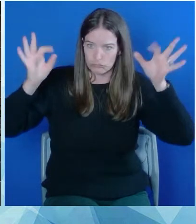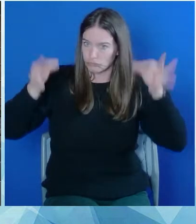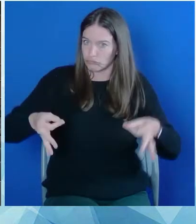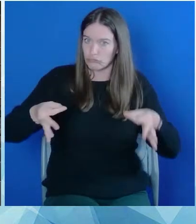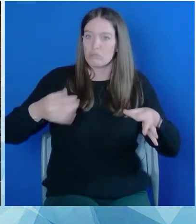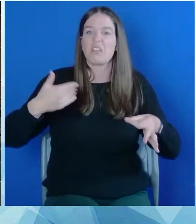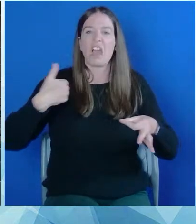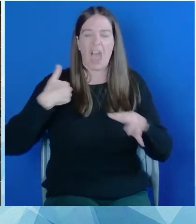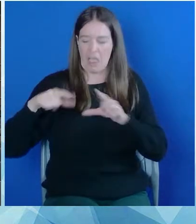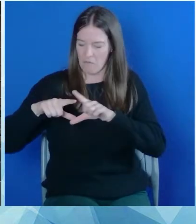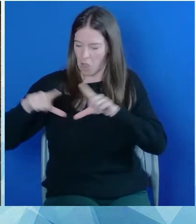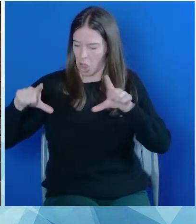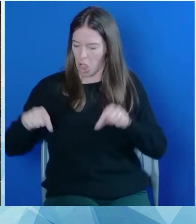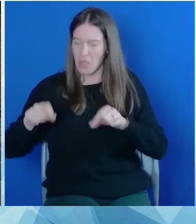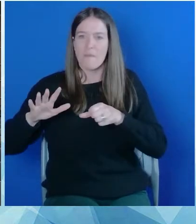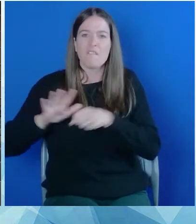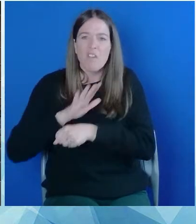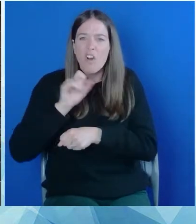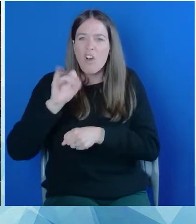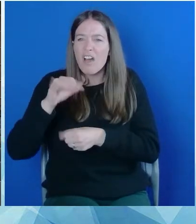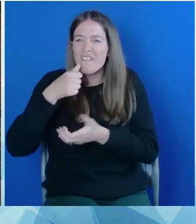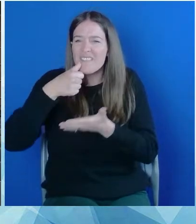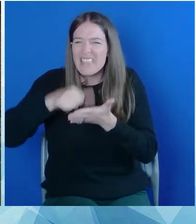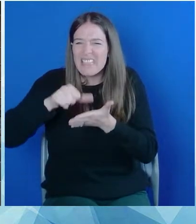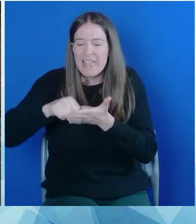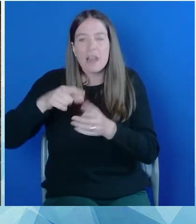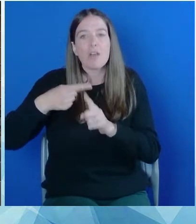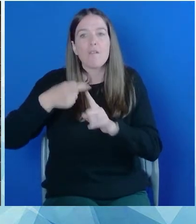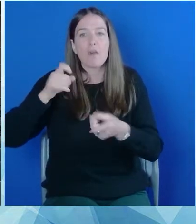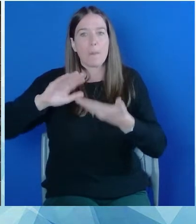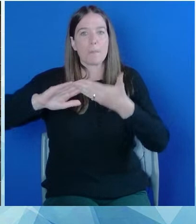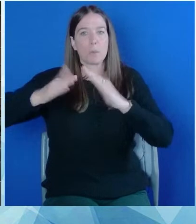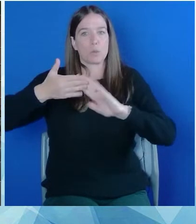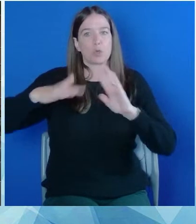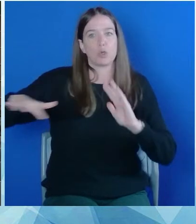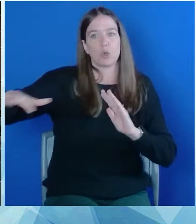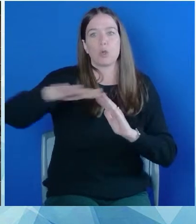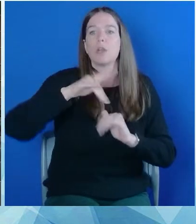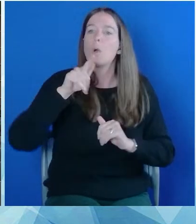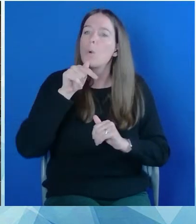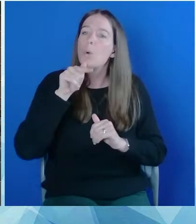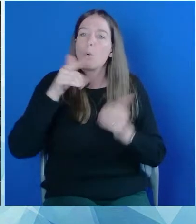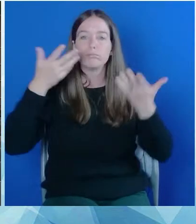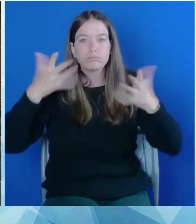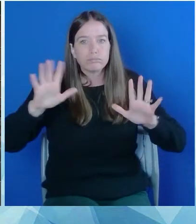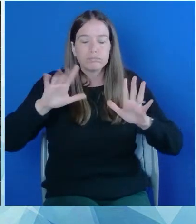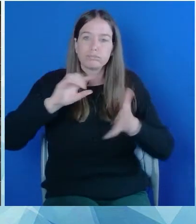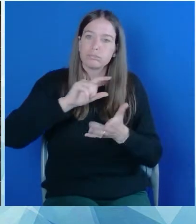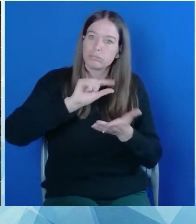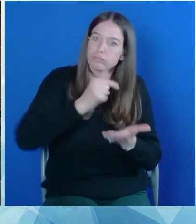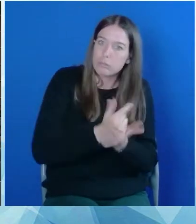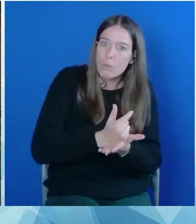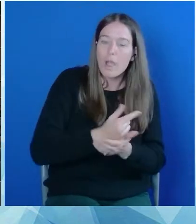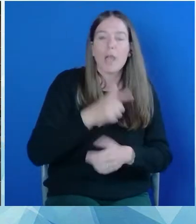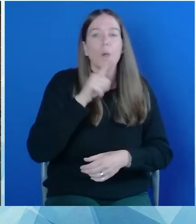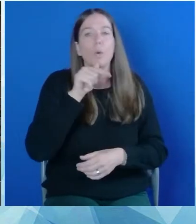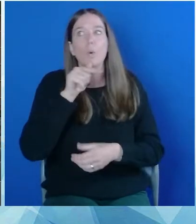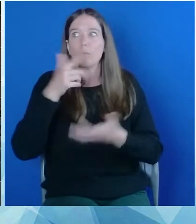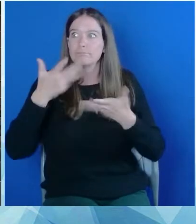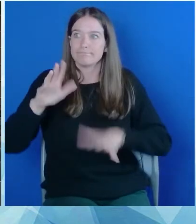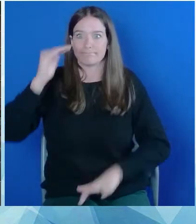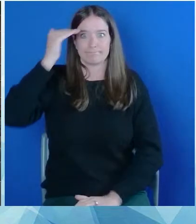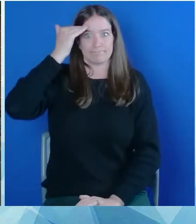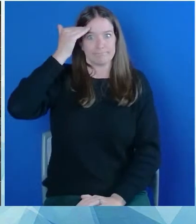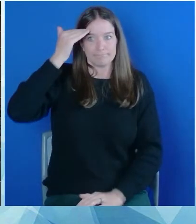in the community that either graduated here, currently work here, had a student that was here, or a student themselves who have written letters to say how